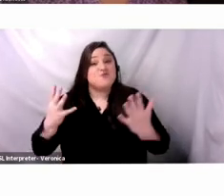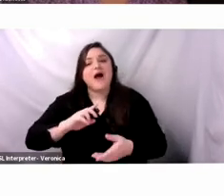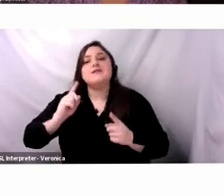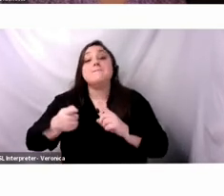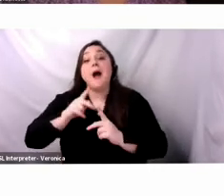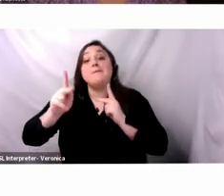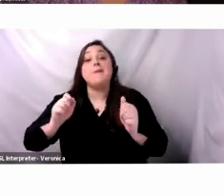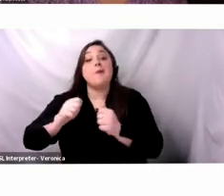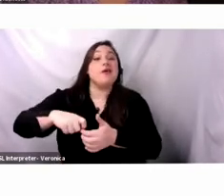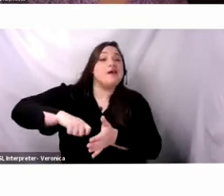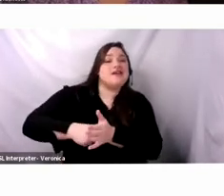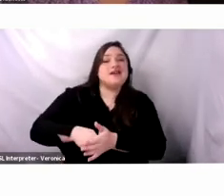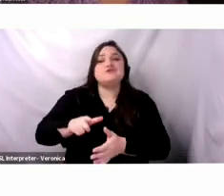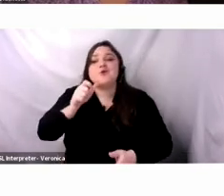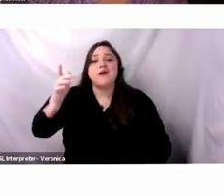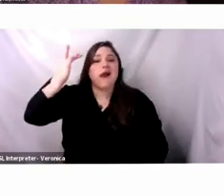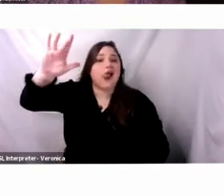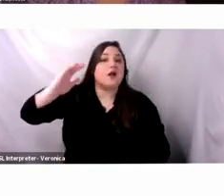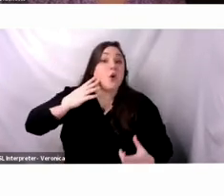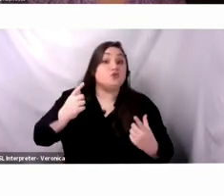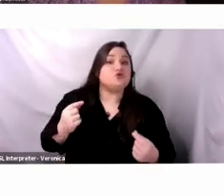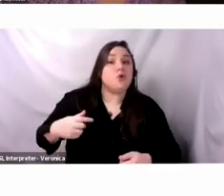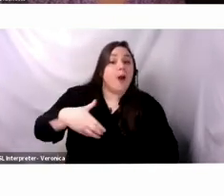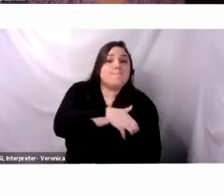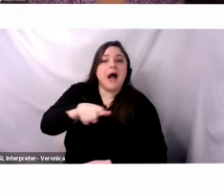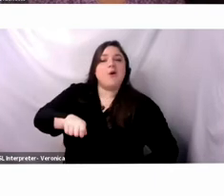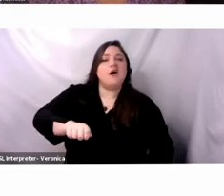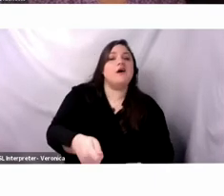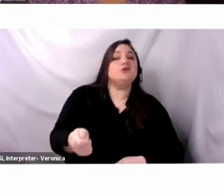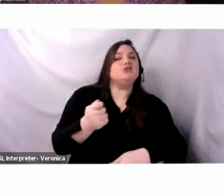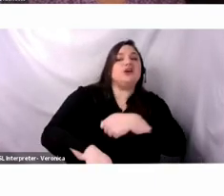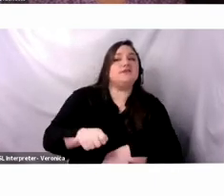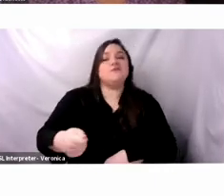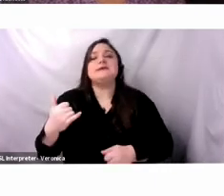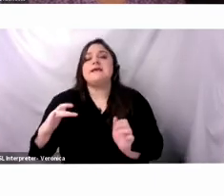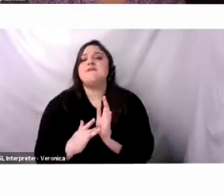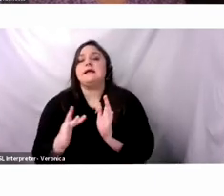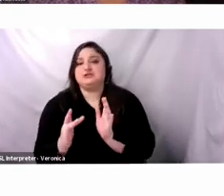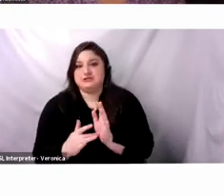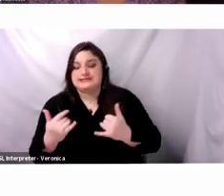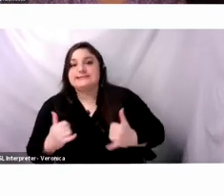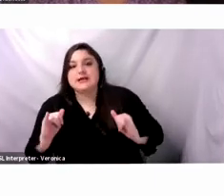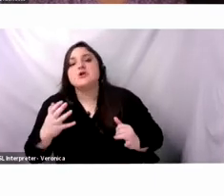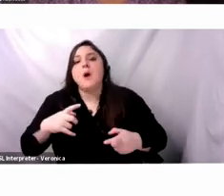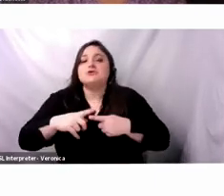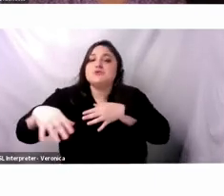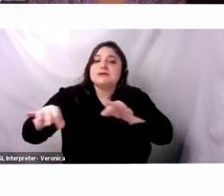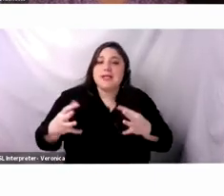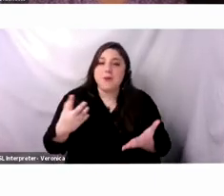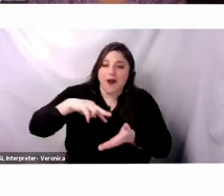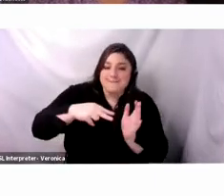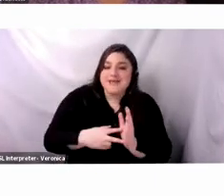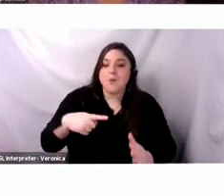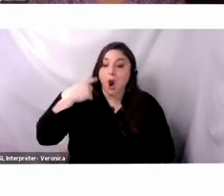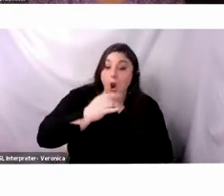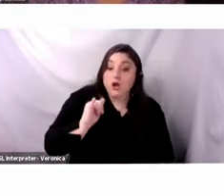locks. This is the way that I think about what accessibility looks like under neoliberalism and neocolonialism. Fashion marketing